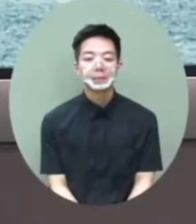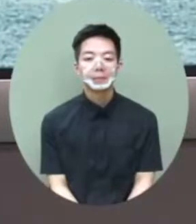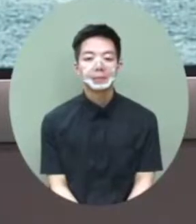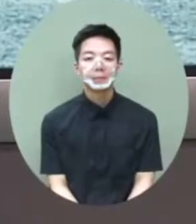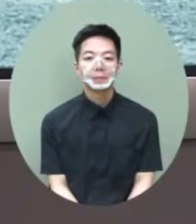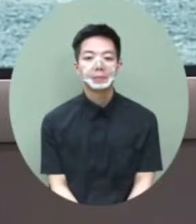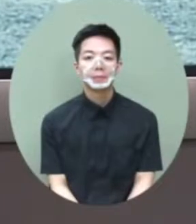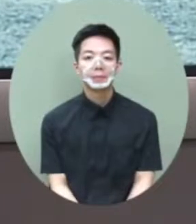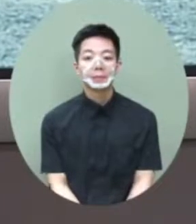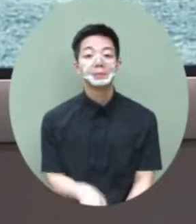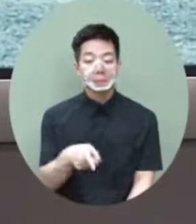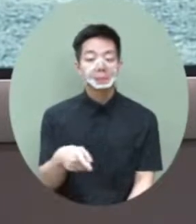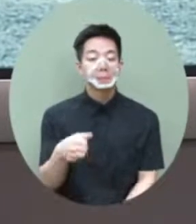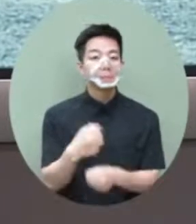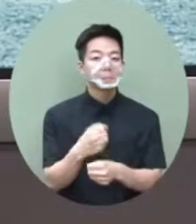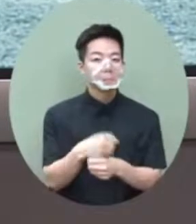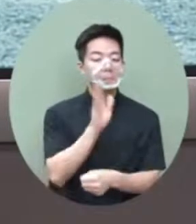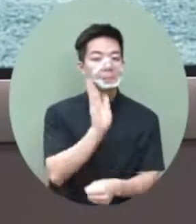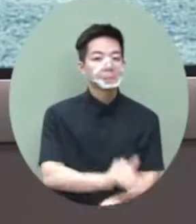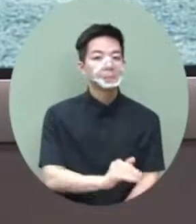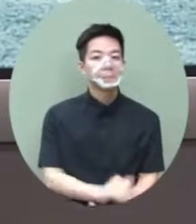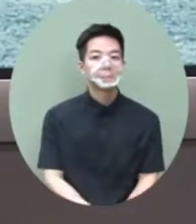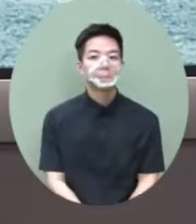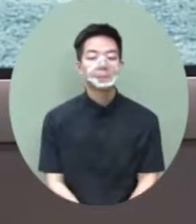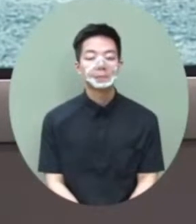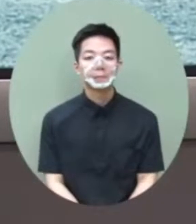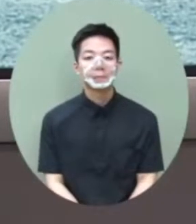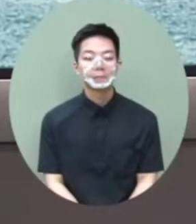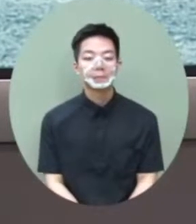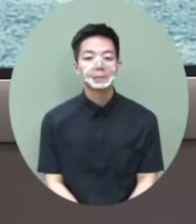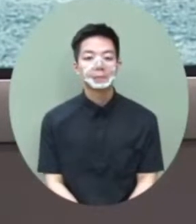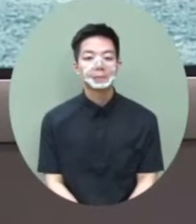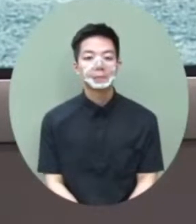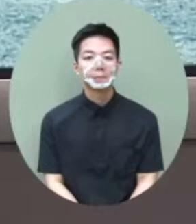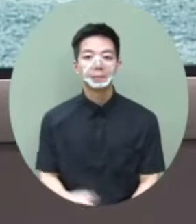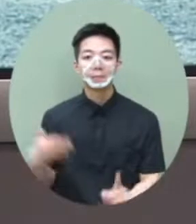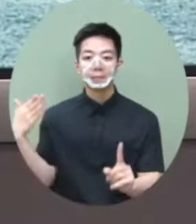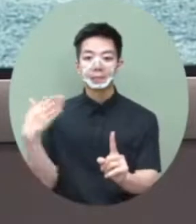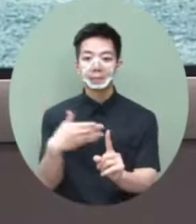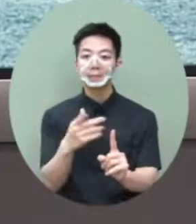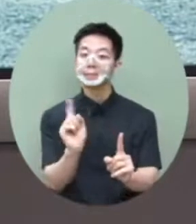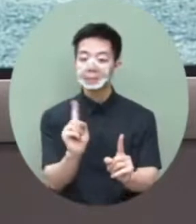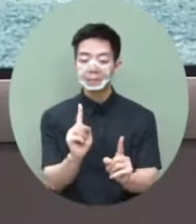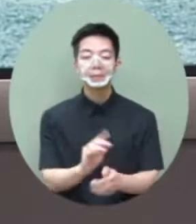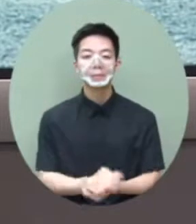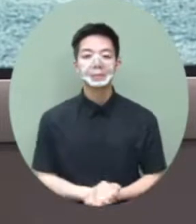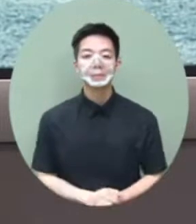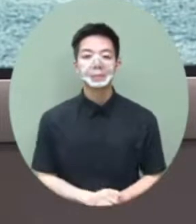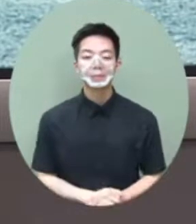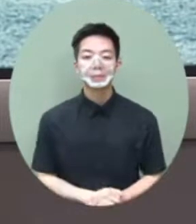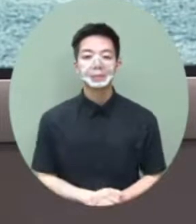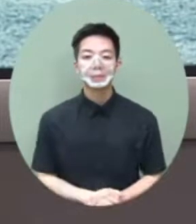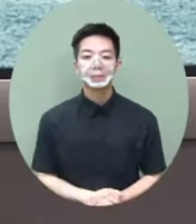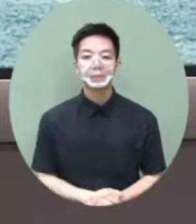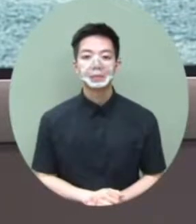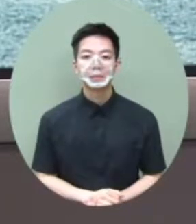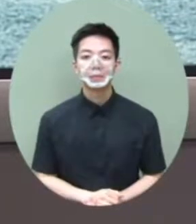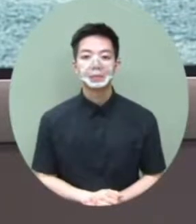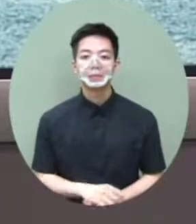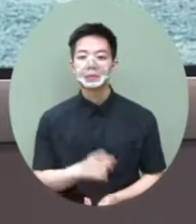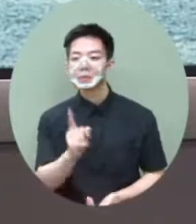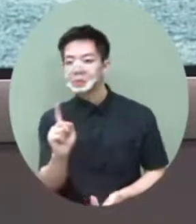ensure the elderly in a certain environment will get the vaccination. And of course, the